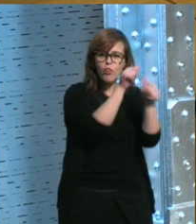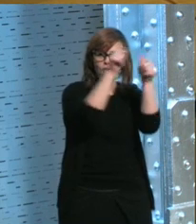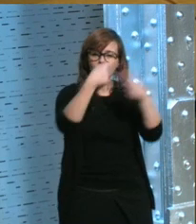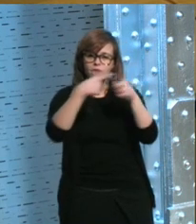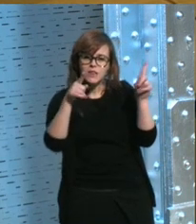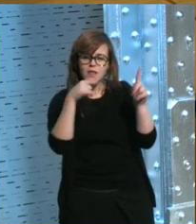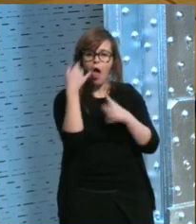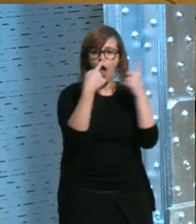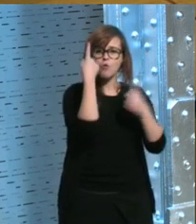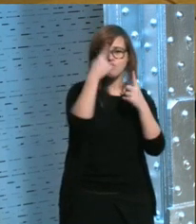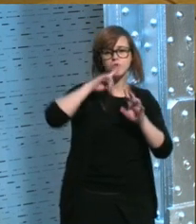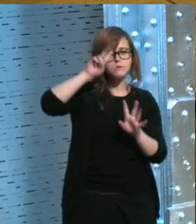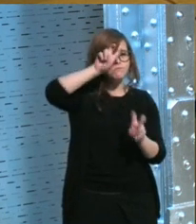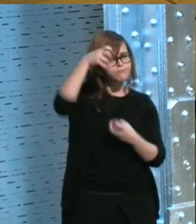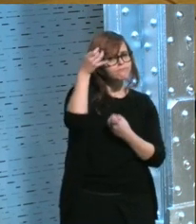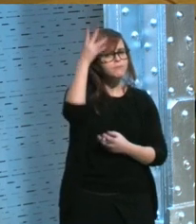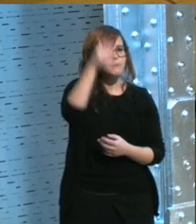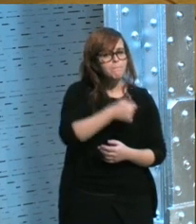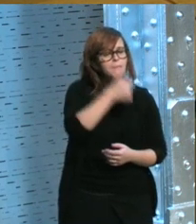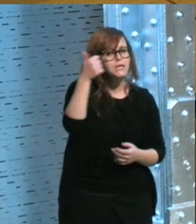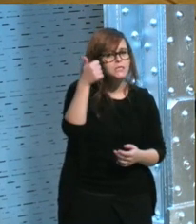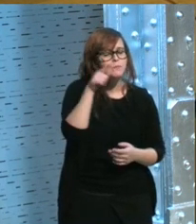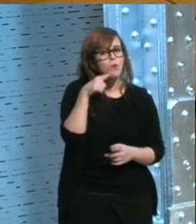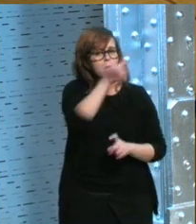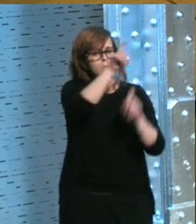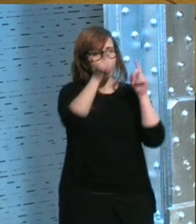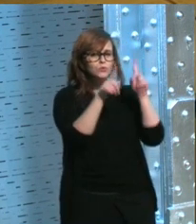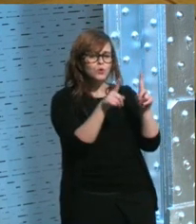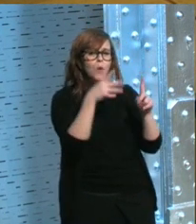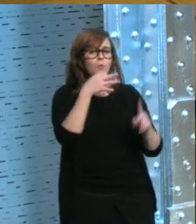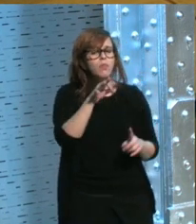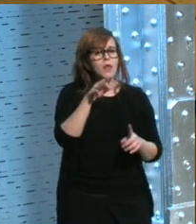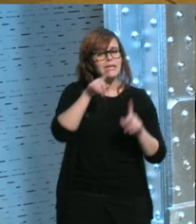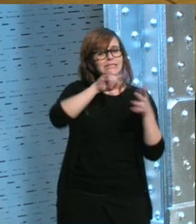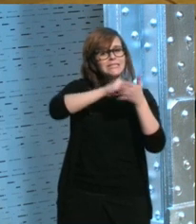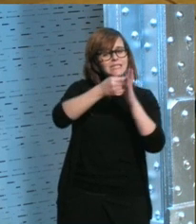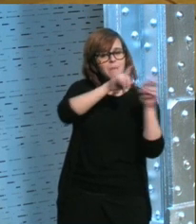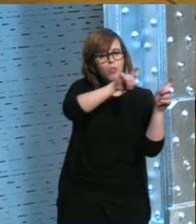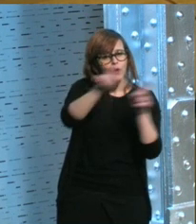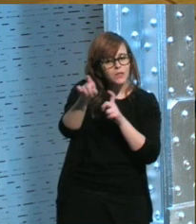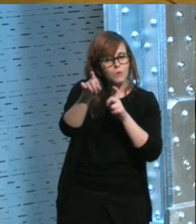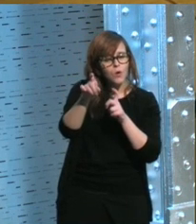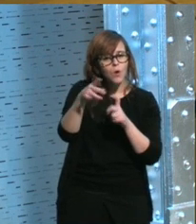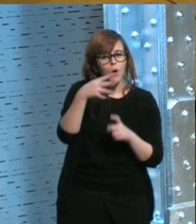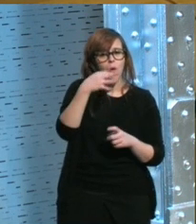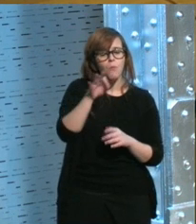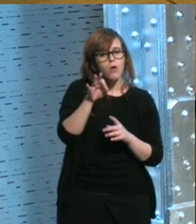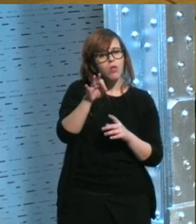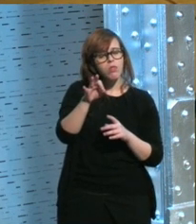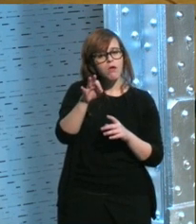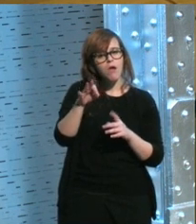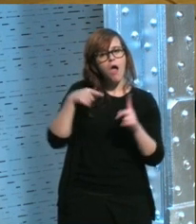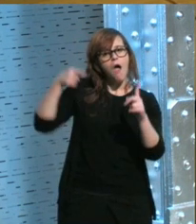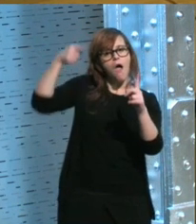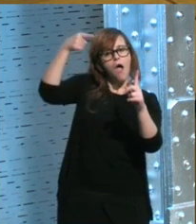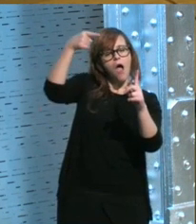And my question is, should the education system not be focused more on the